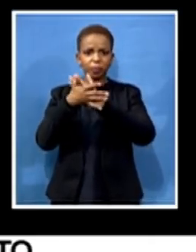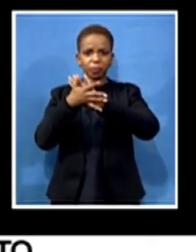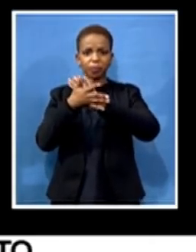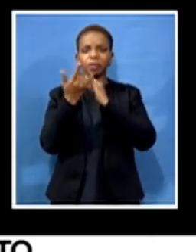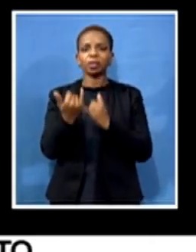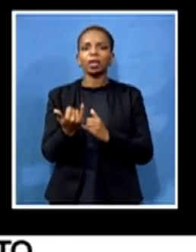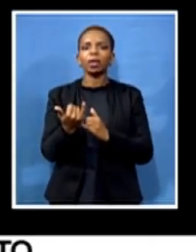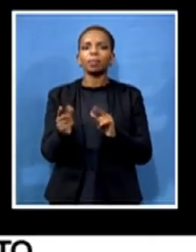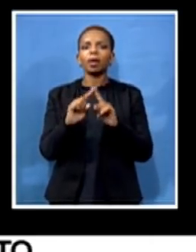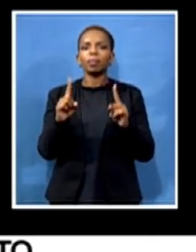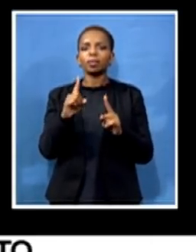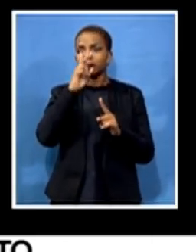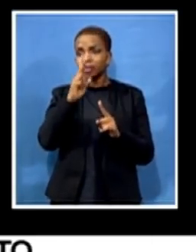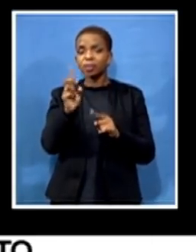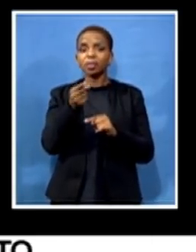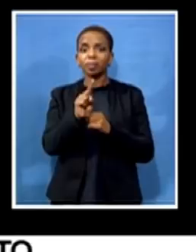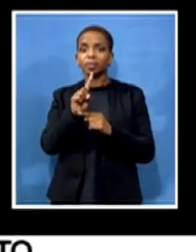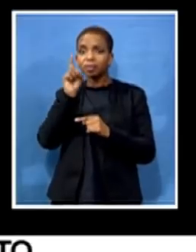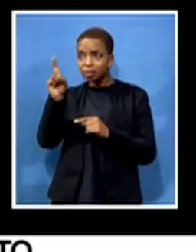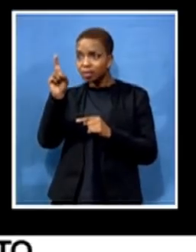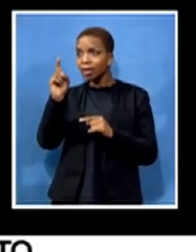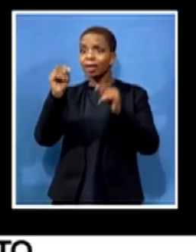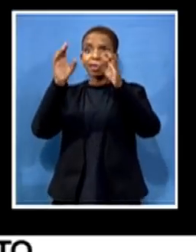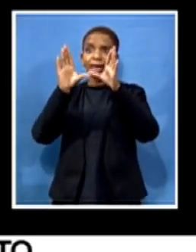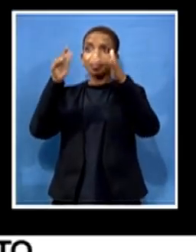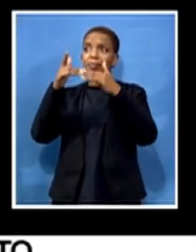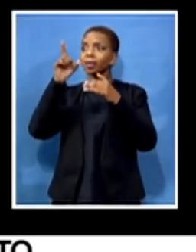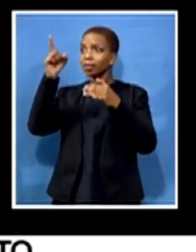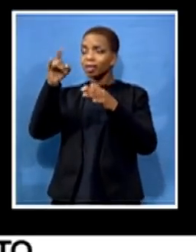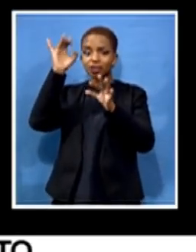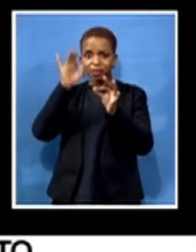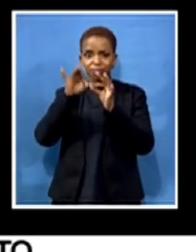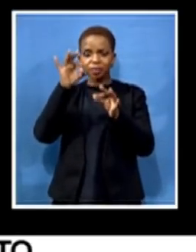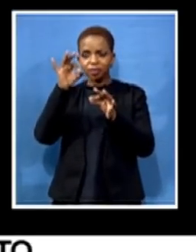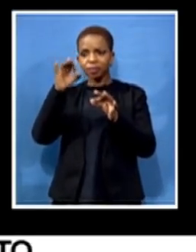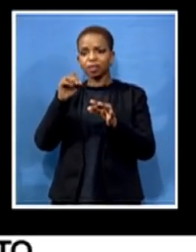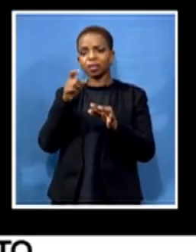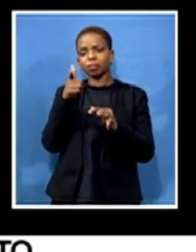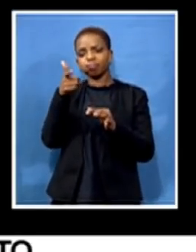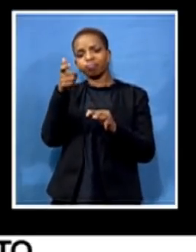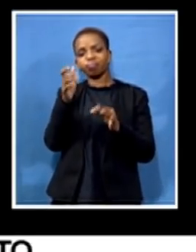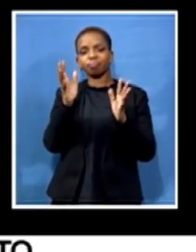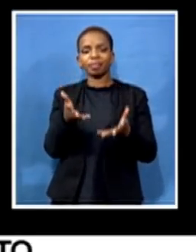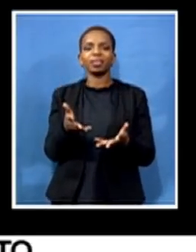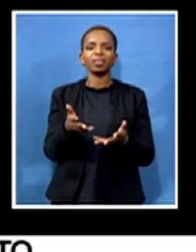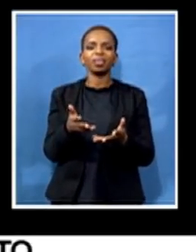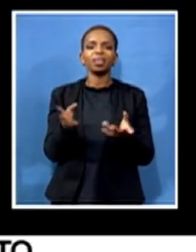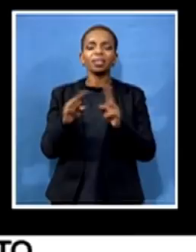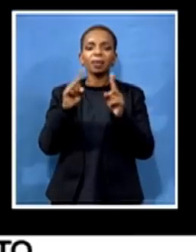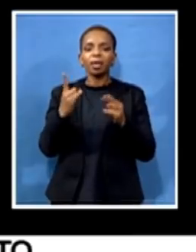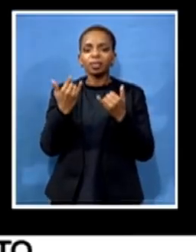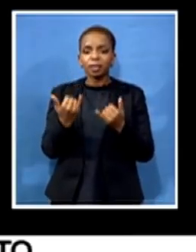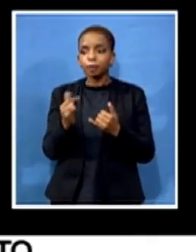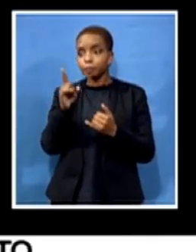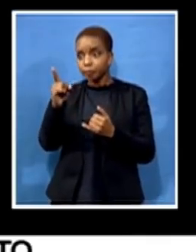the Minister with regards to this ban. The Minister is known to have visited Greece and the United Kingdom